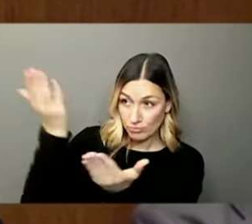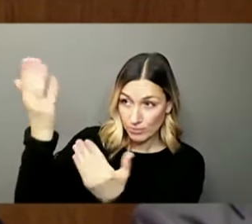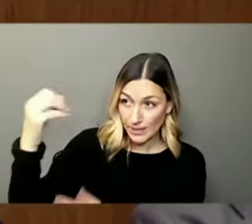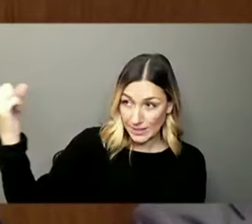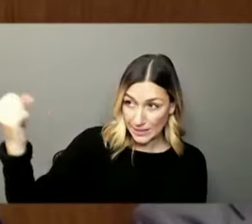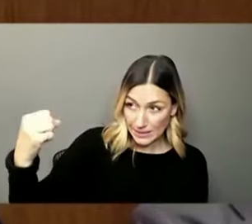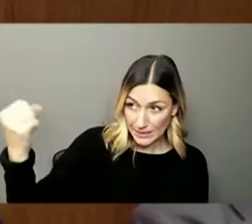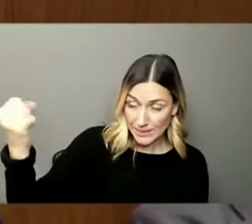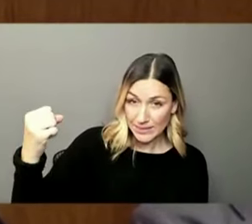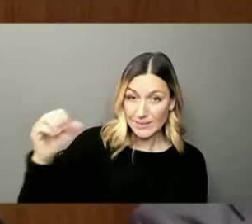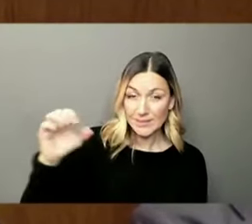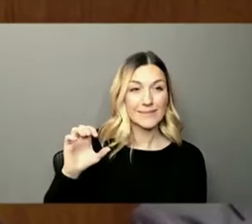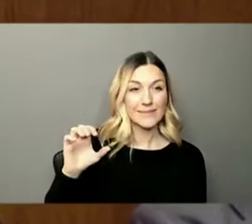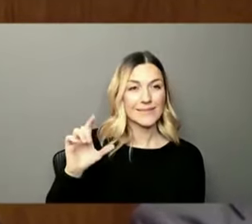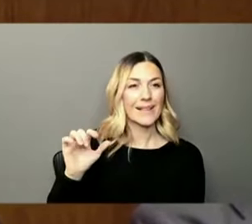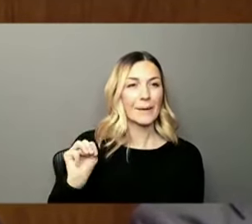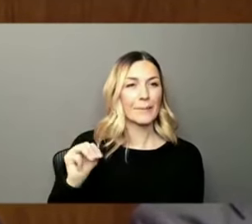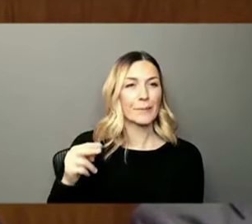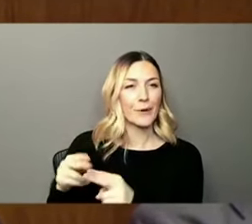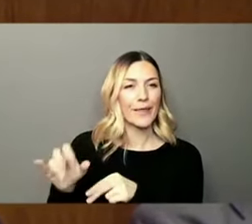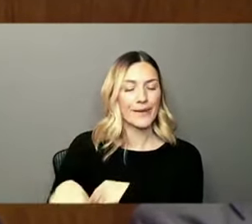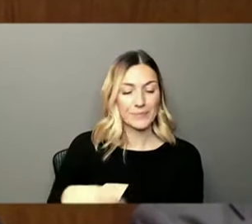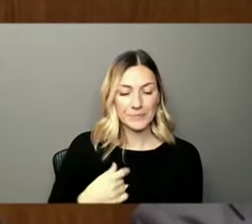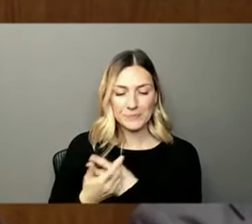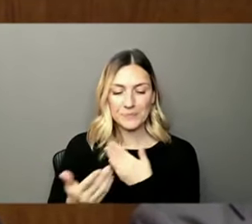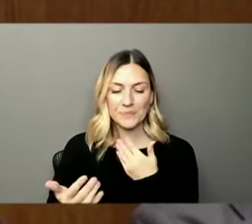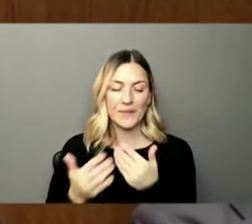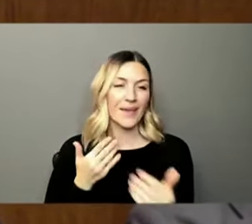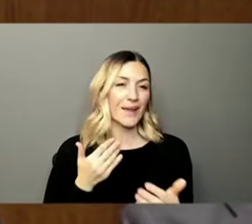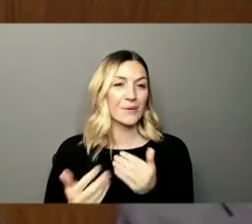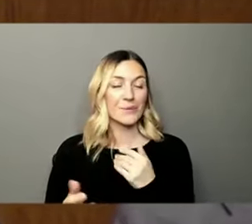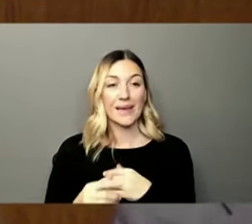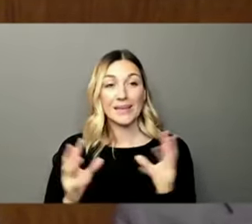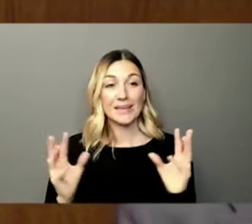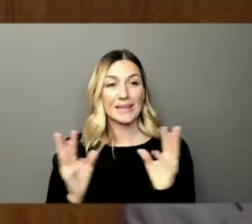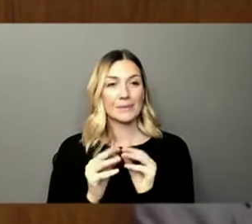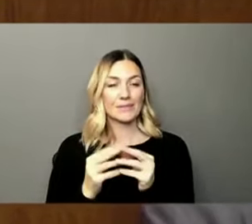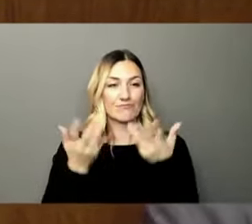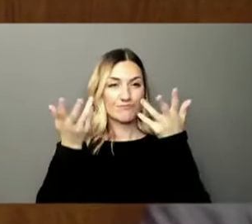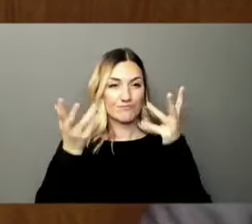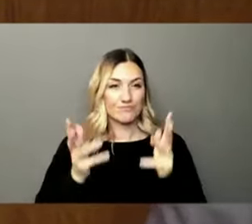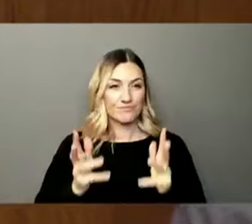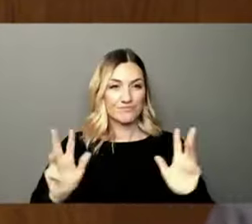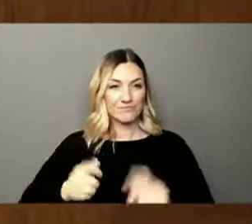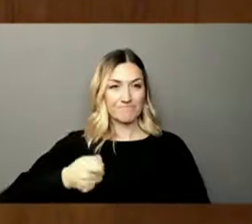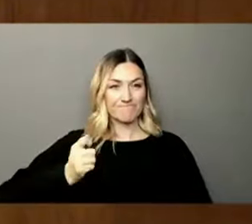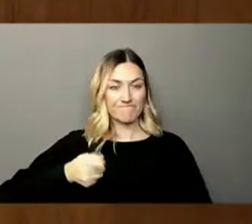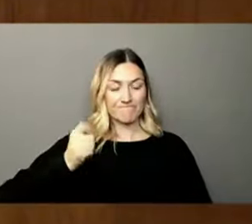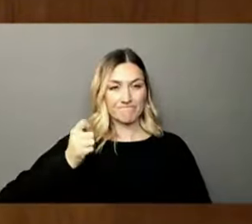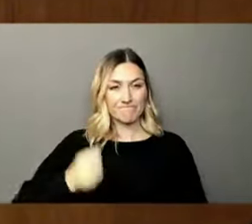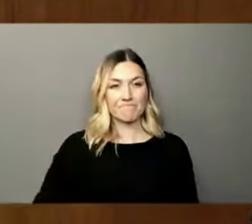A claim, I guess we call that. Anyway, this committee stands adjourned. Thank you, Mr. Chair.